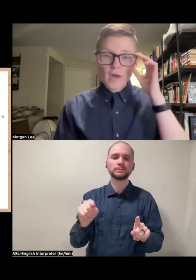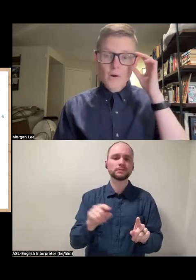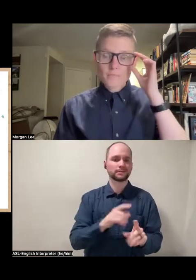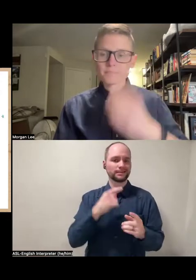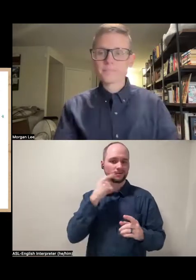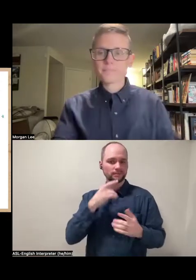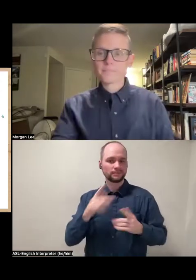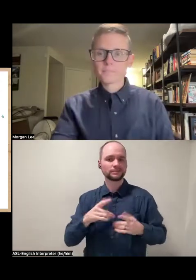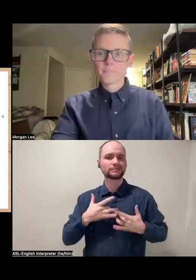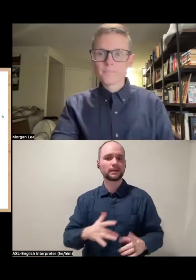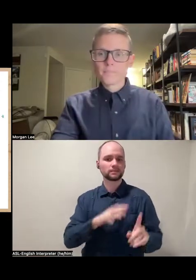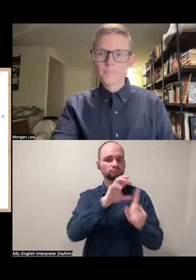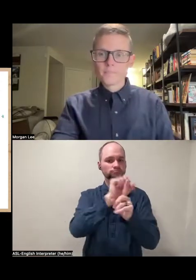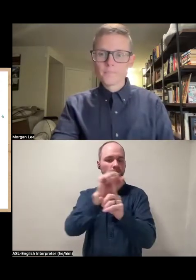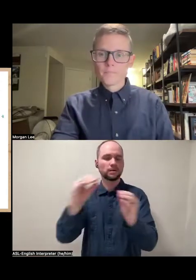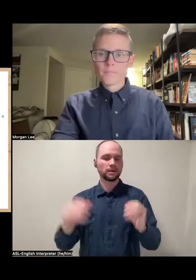journey they are.